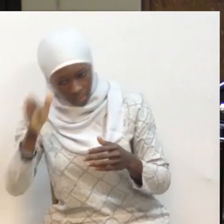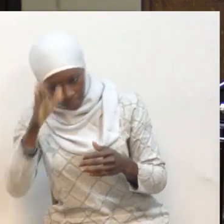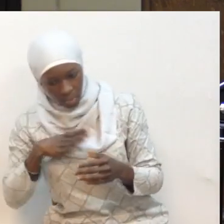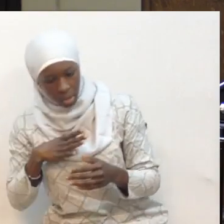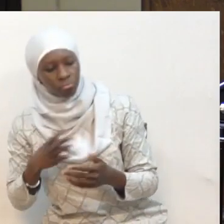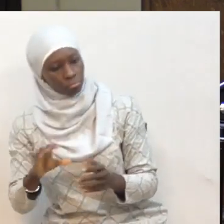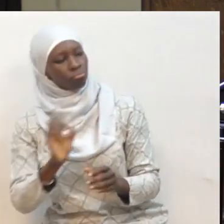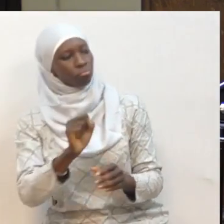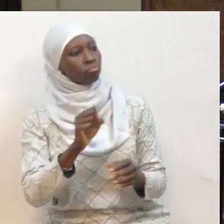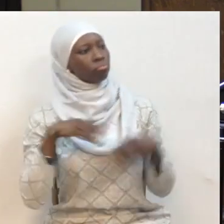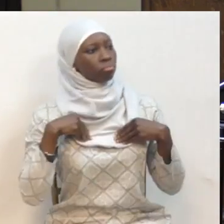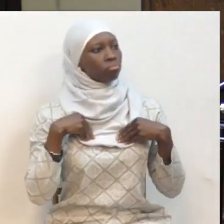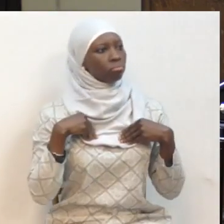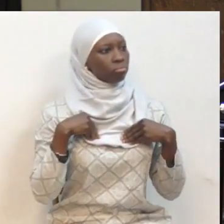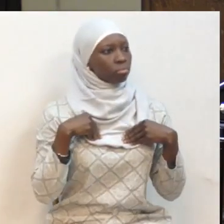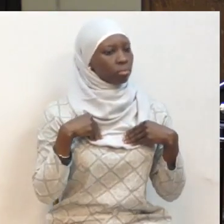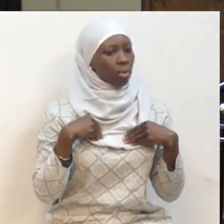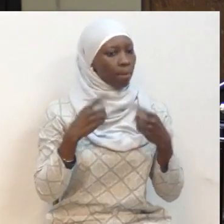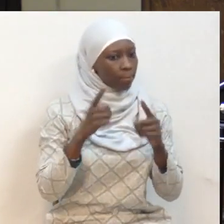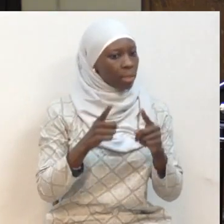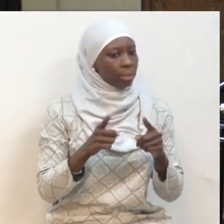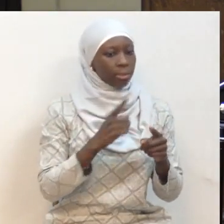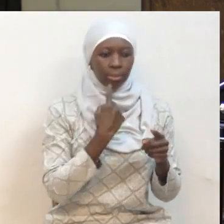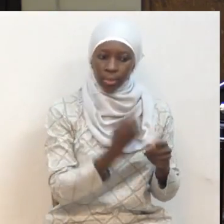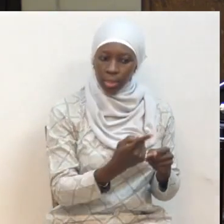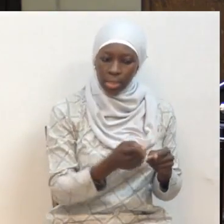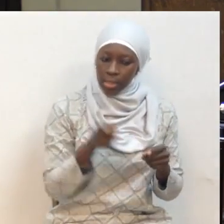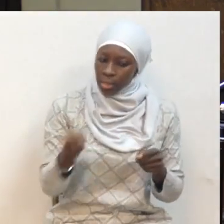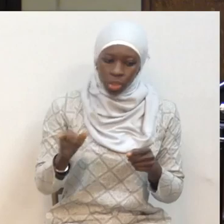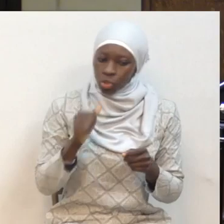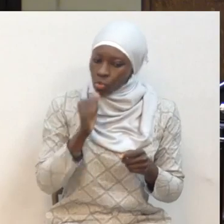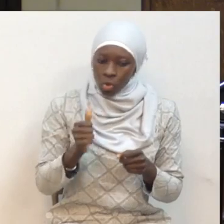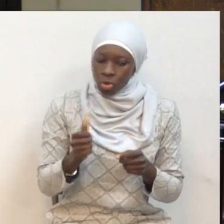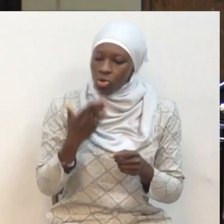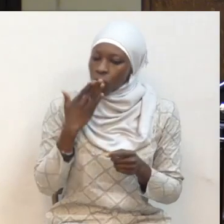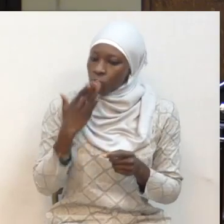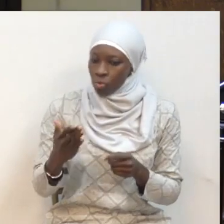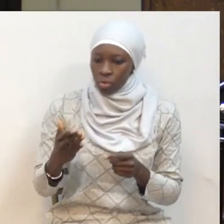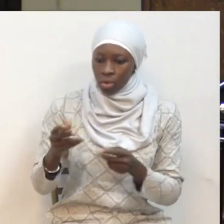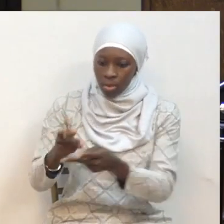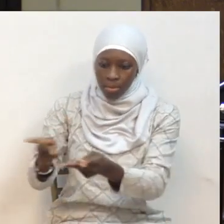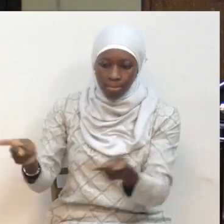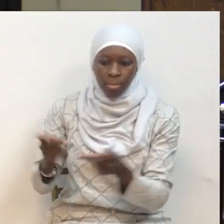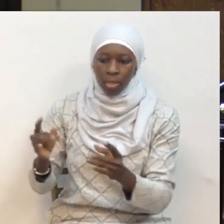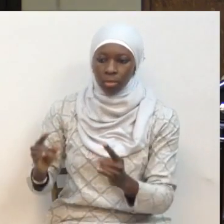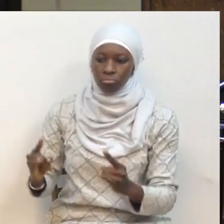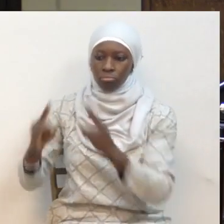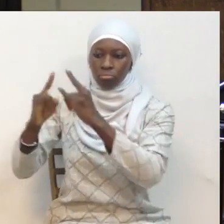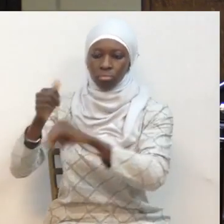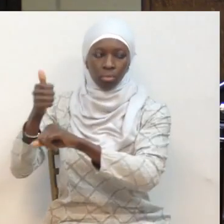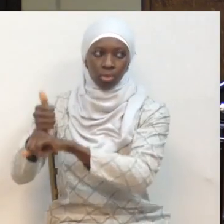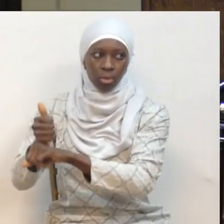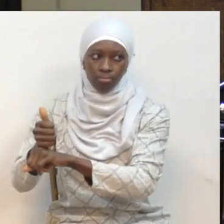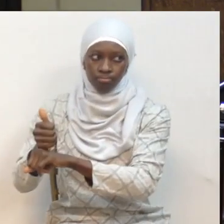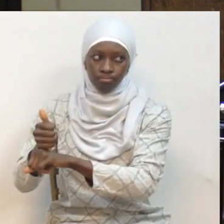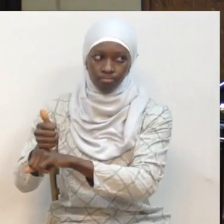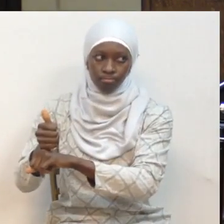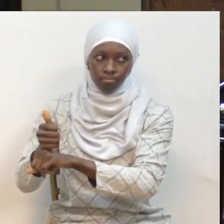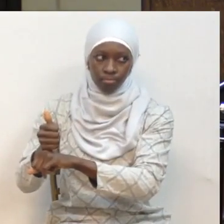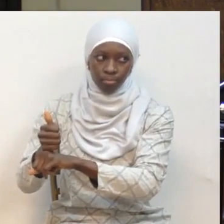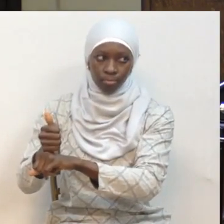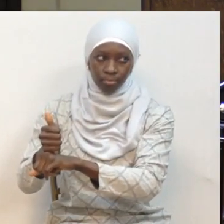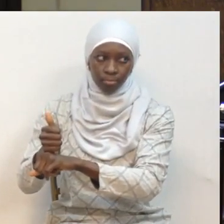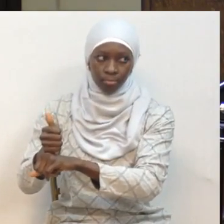is not a good place to camp. You look at the vigor and the strength this young man talks to the